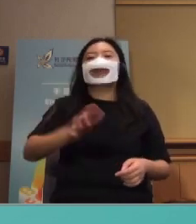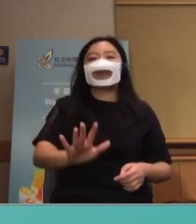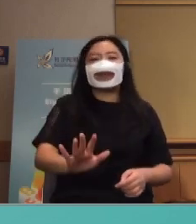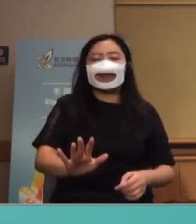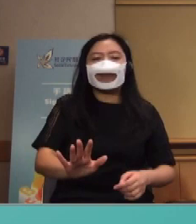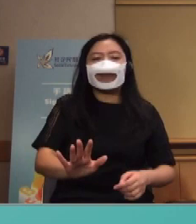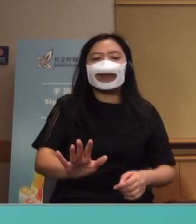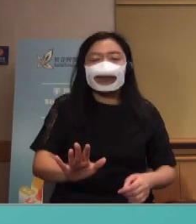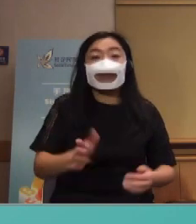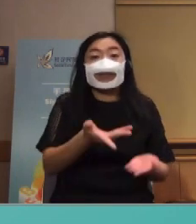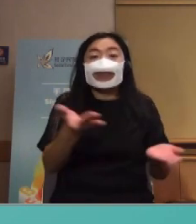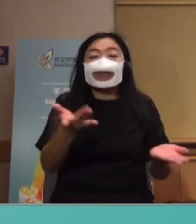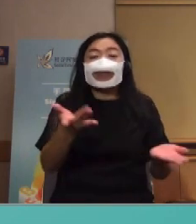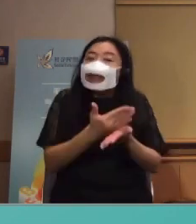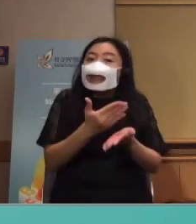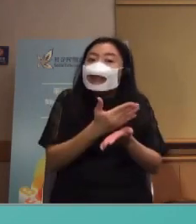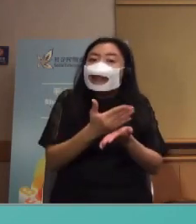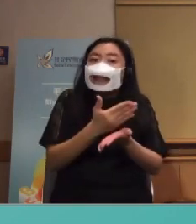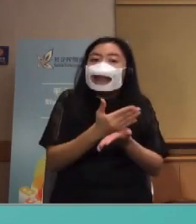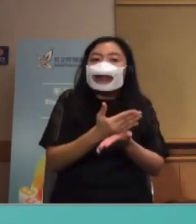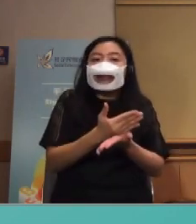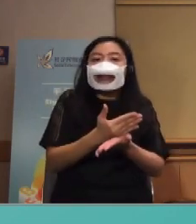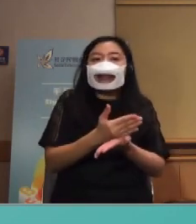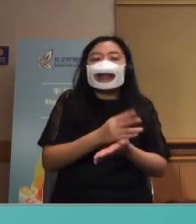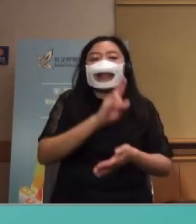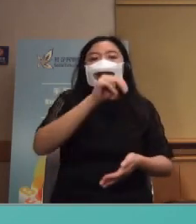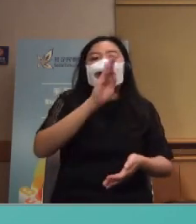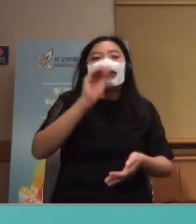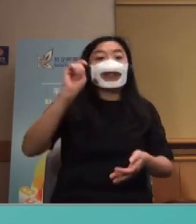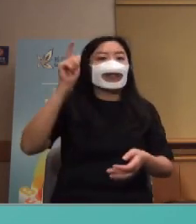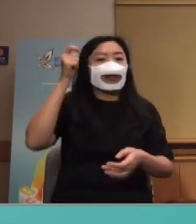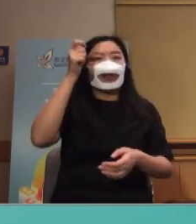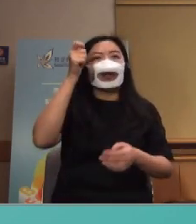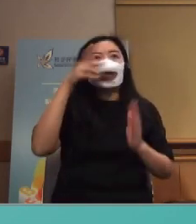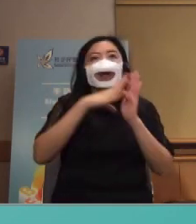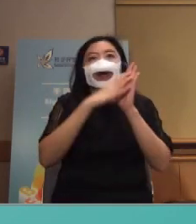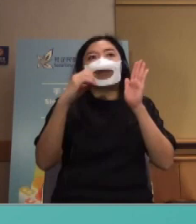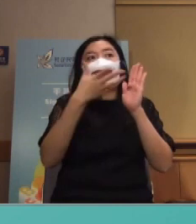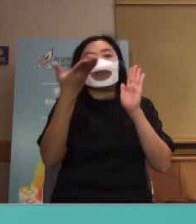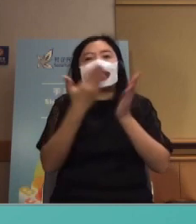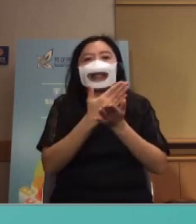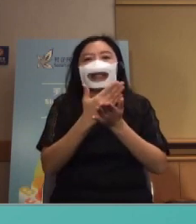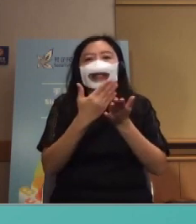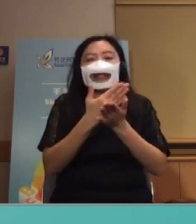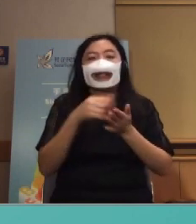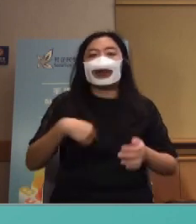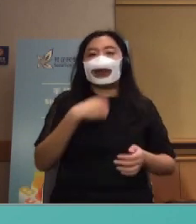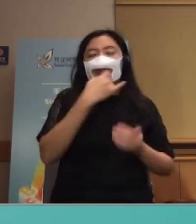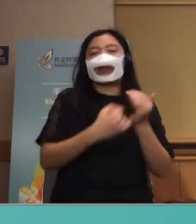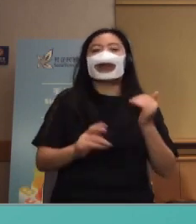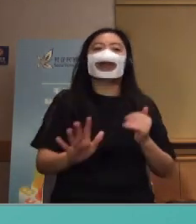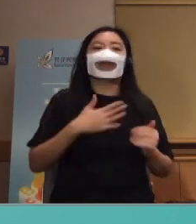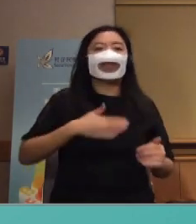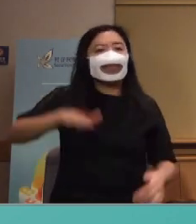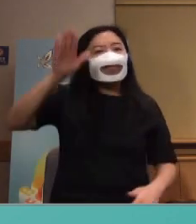want to highlight here today is, look, I'm not born and raised in Hong Kong, but I've lived in the city for 8 years and I really love it. And